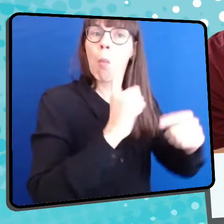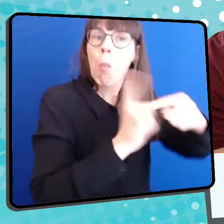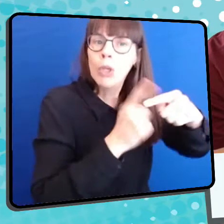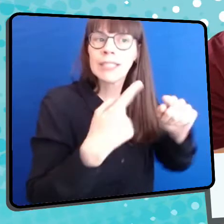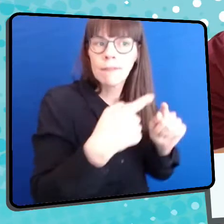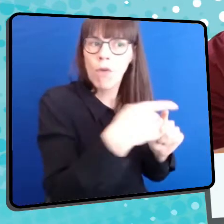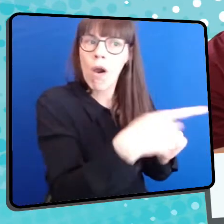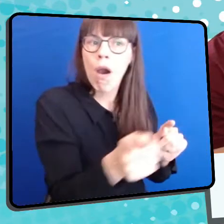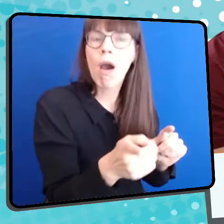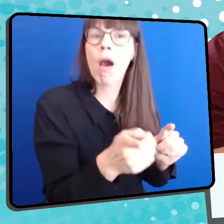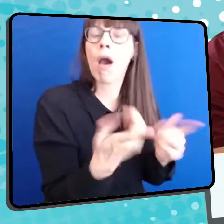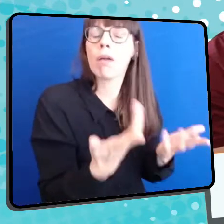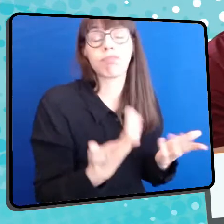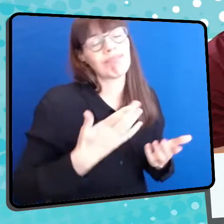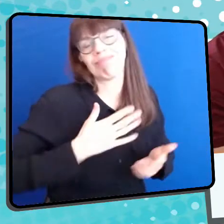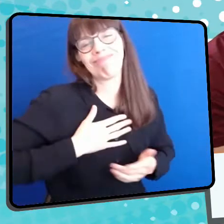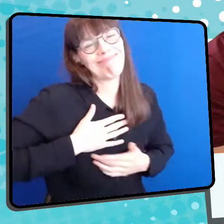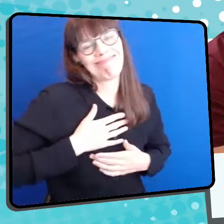definitely a great highlight.